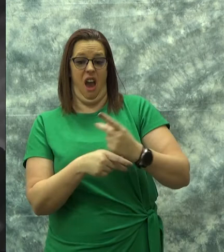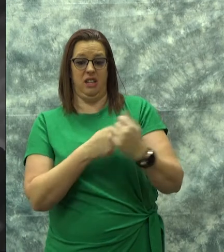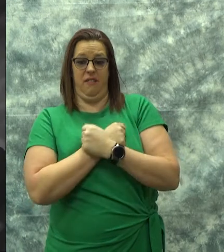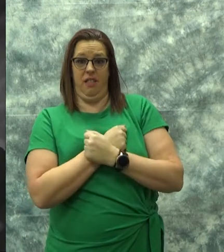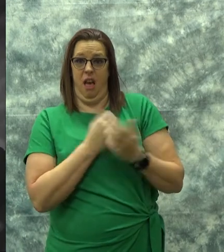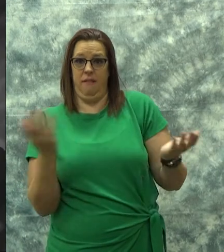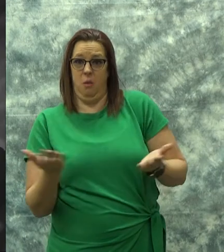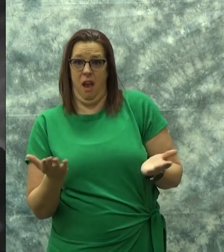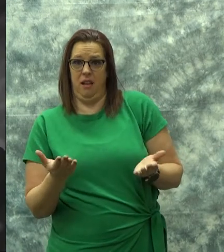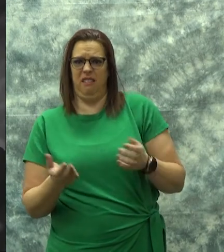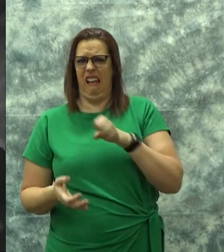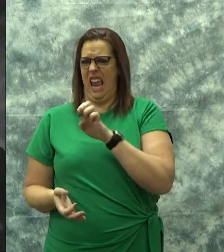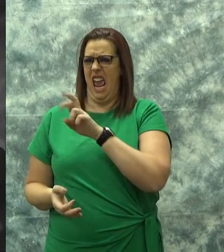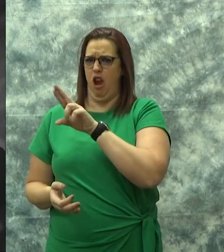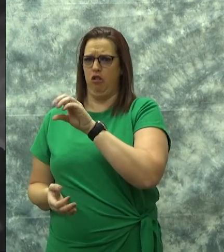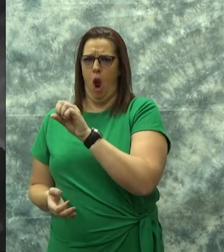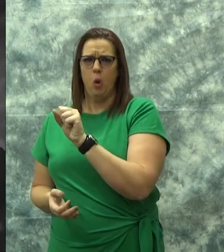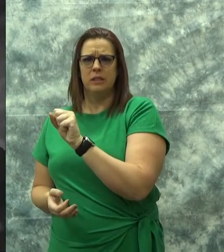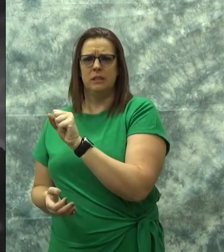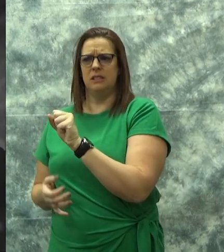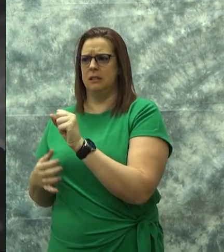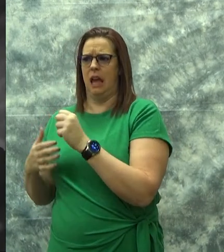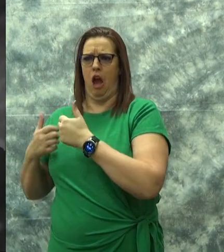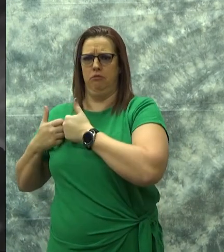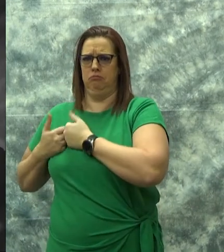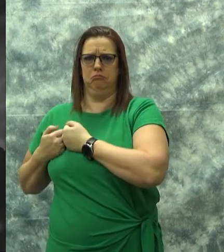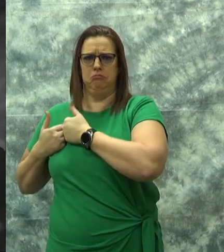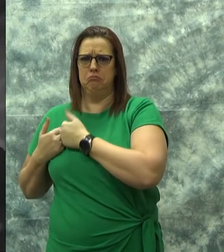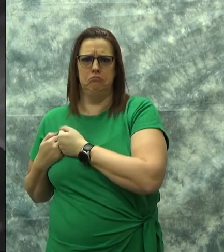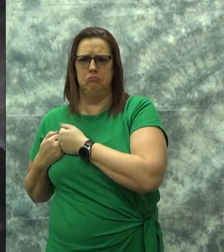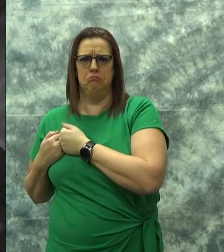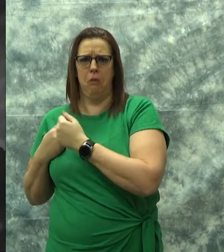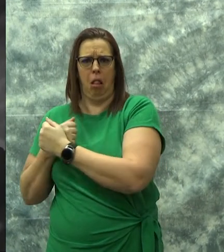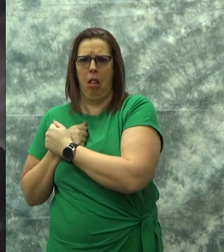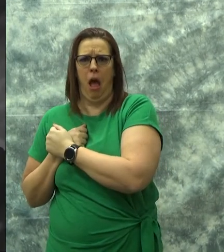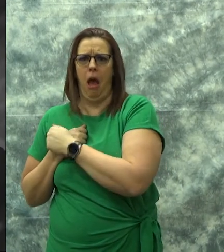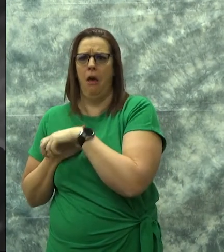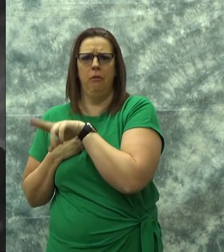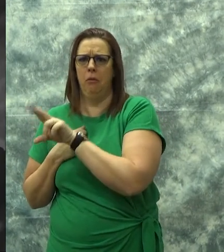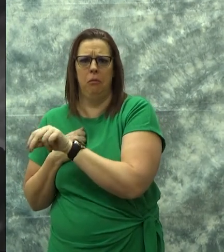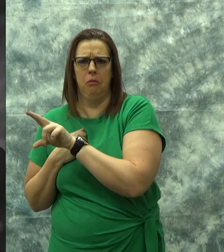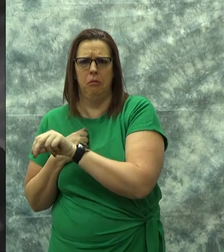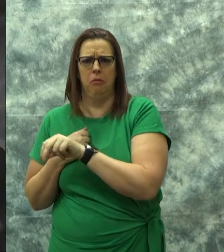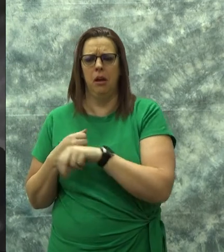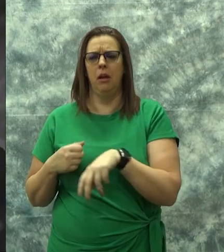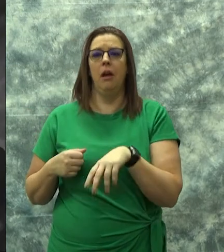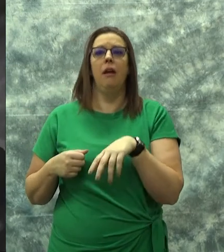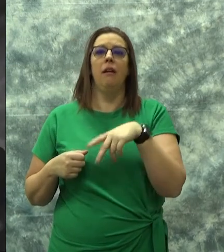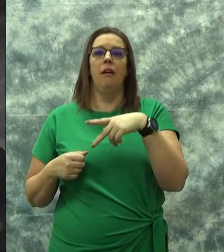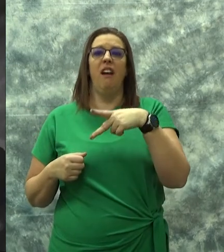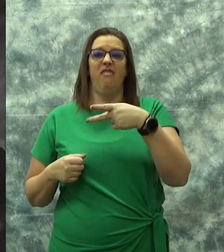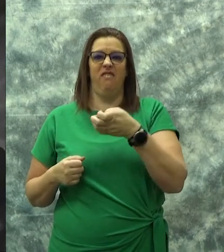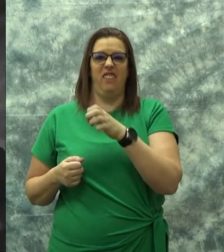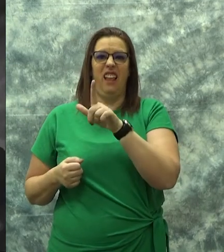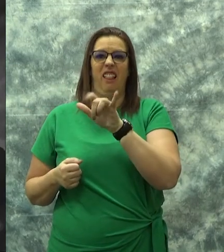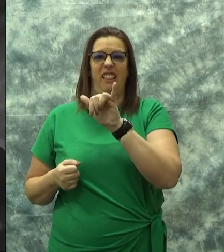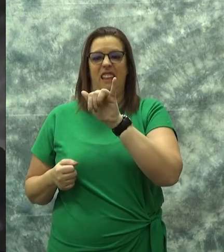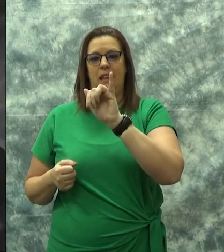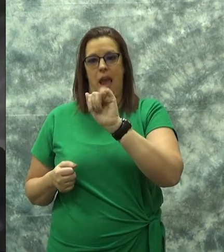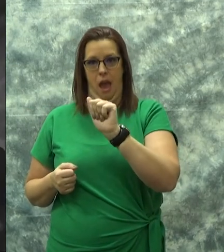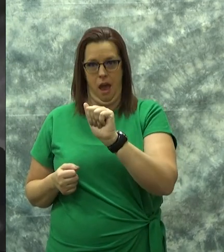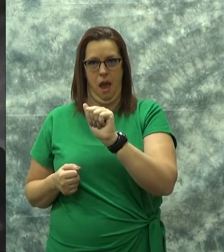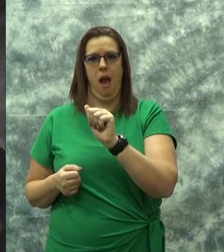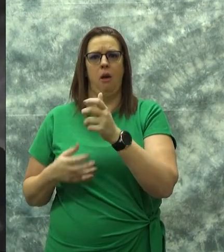love that I stress here is not eros, a sort of aesthetic or romantic love, not